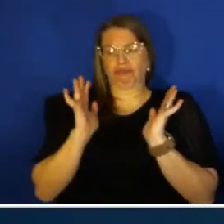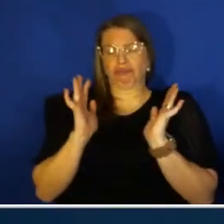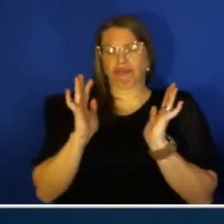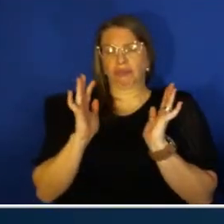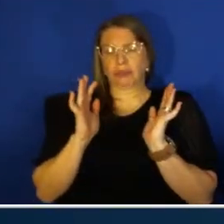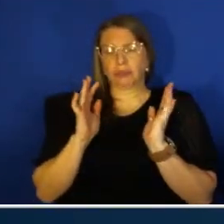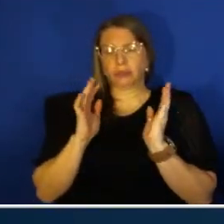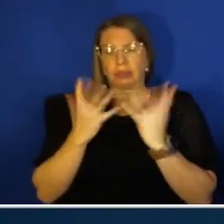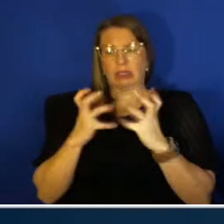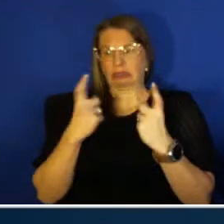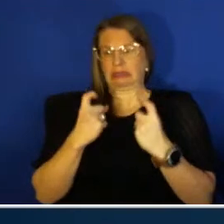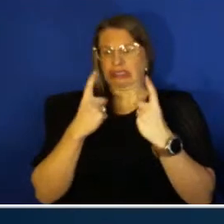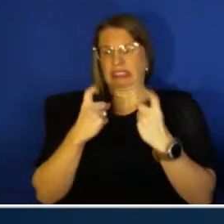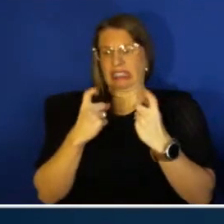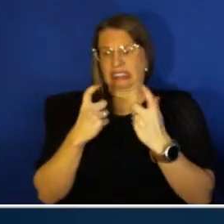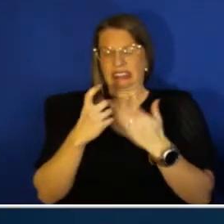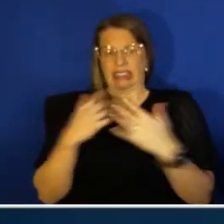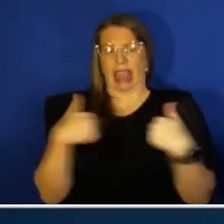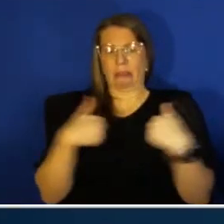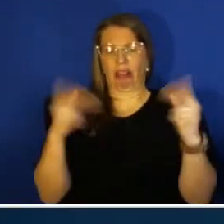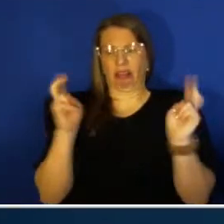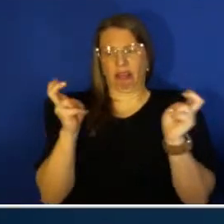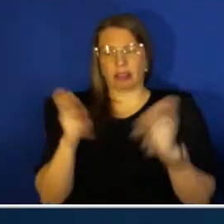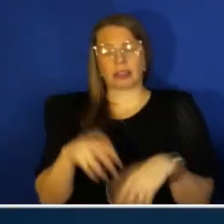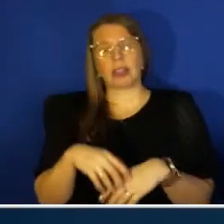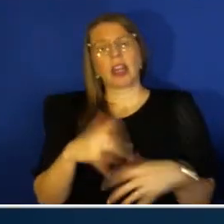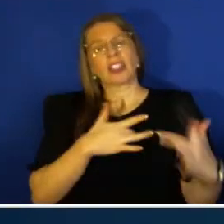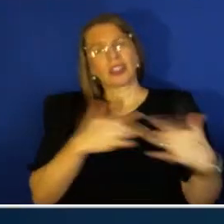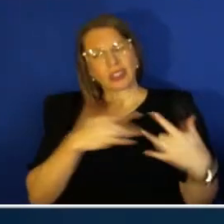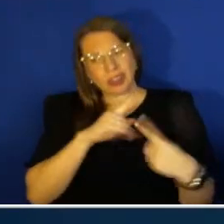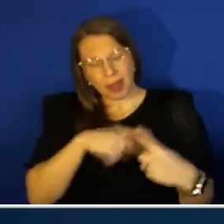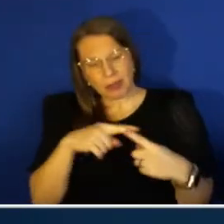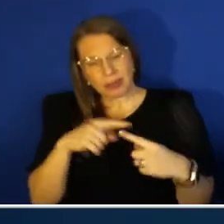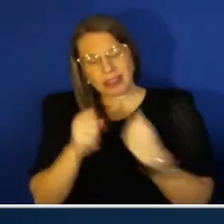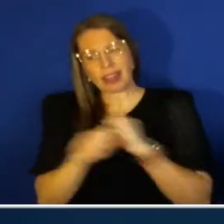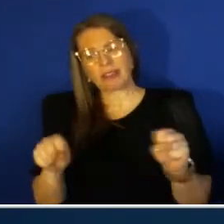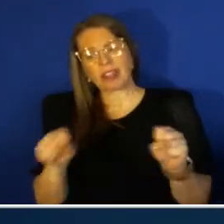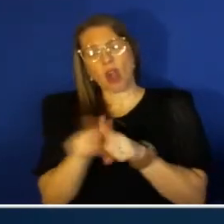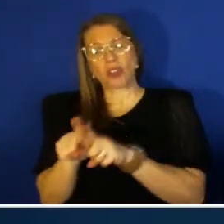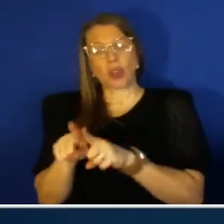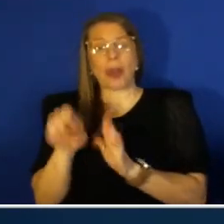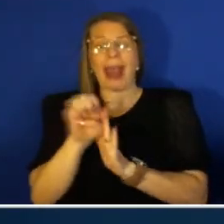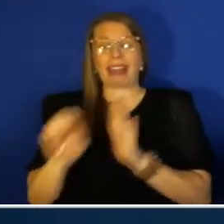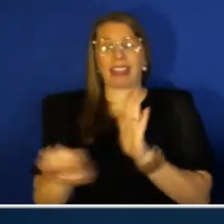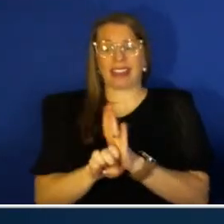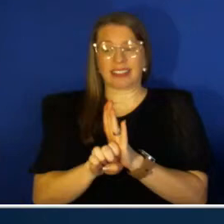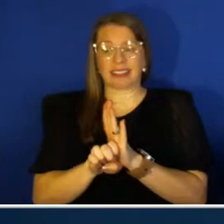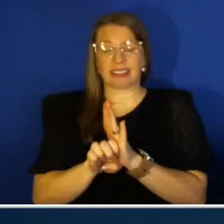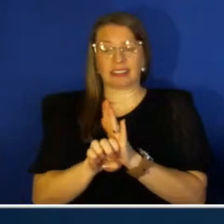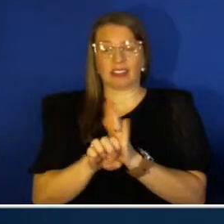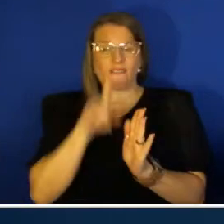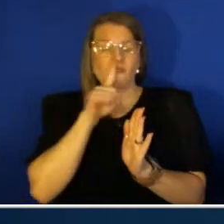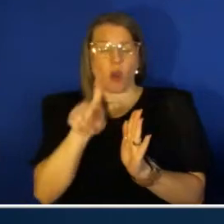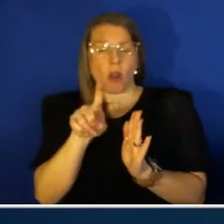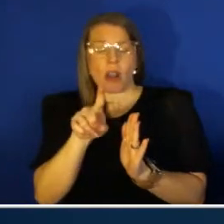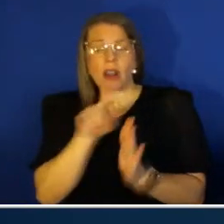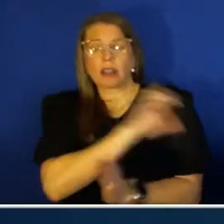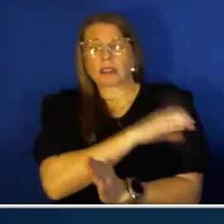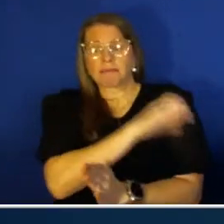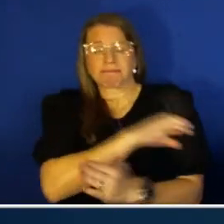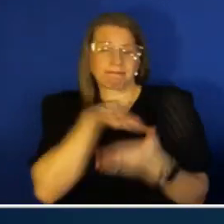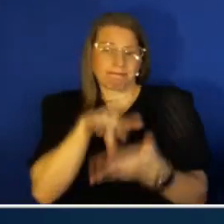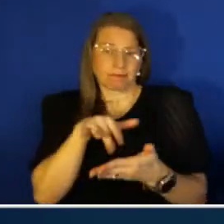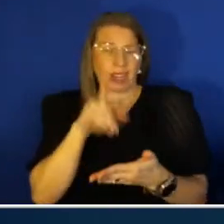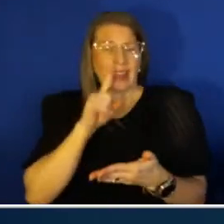I think that's a concern. And people are concerned about the safety and also ethics of clinical trials. I really think that